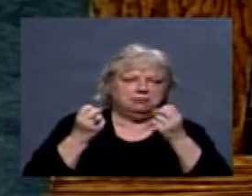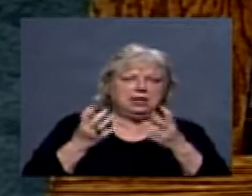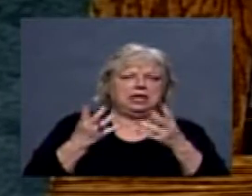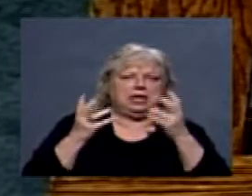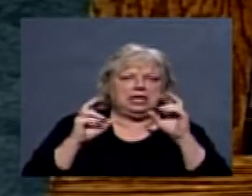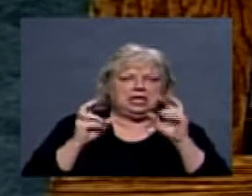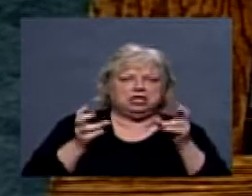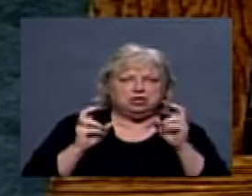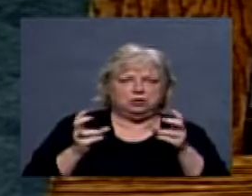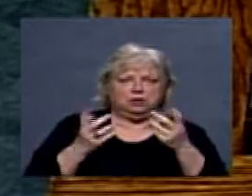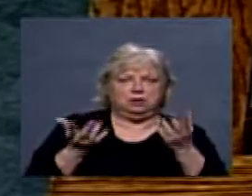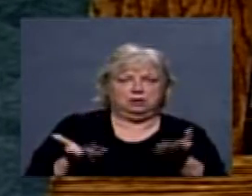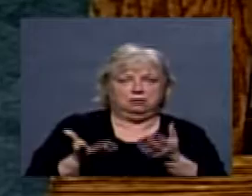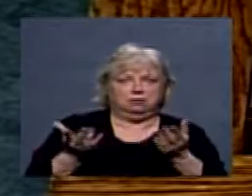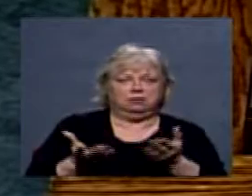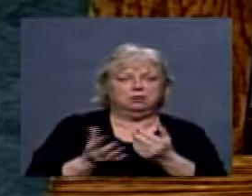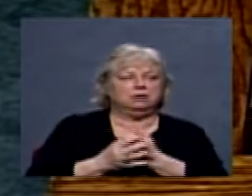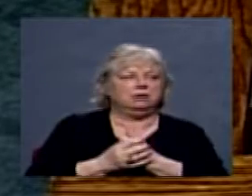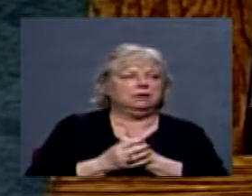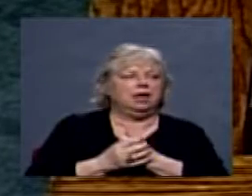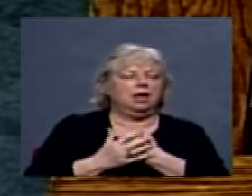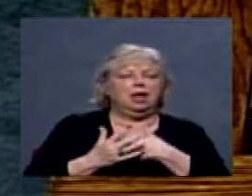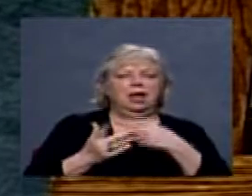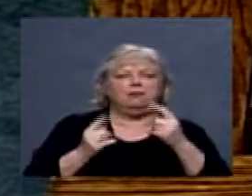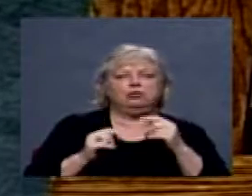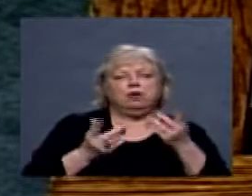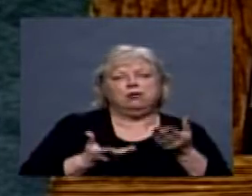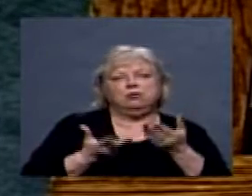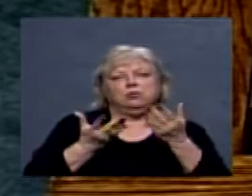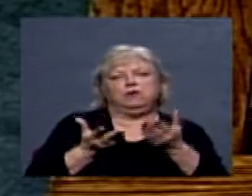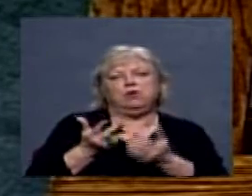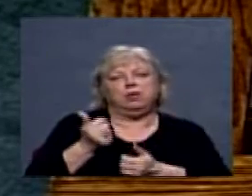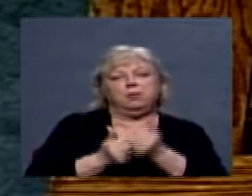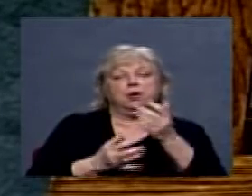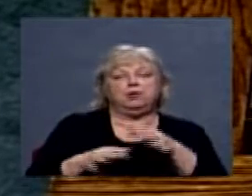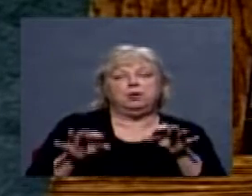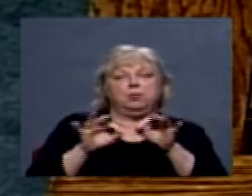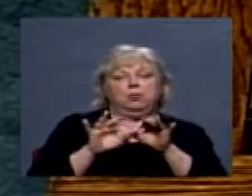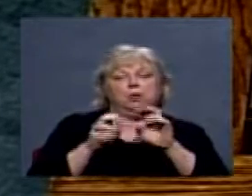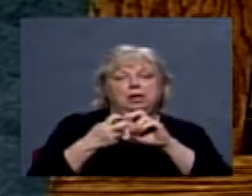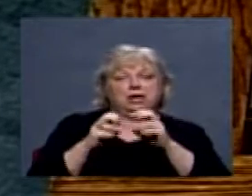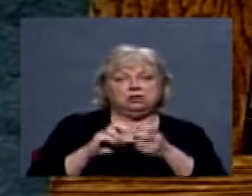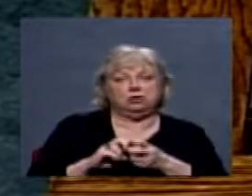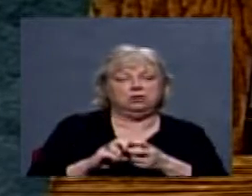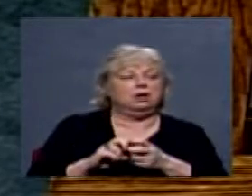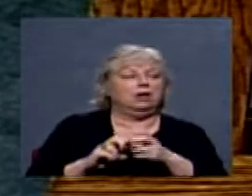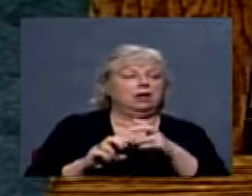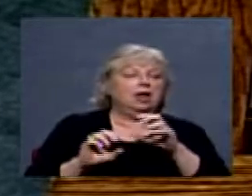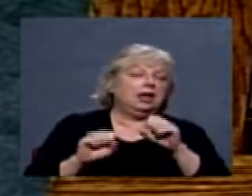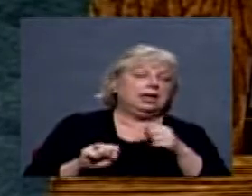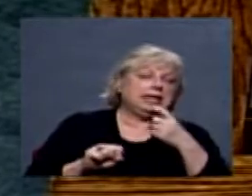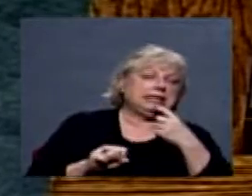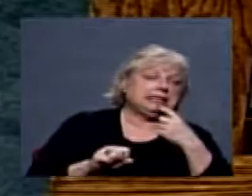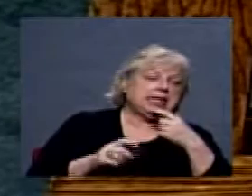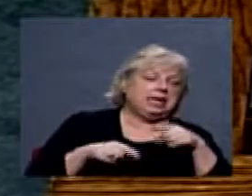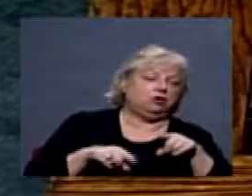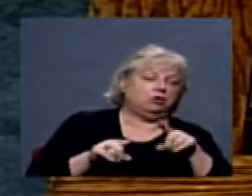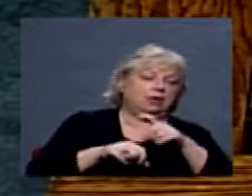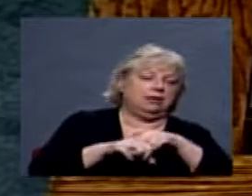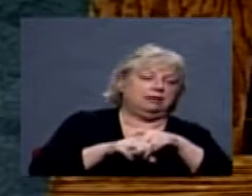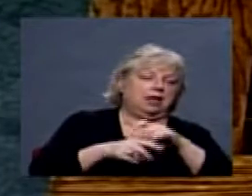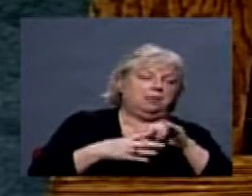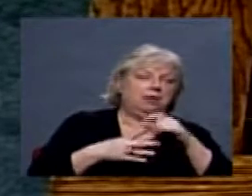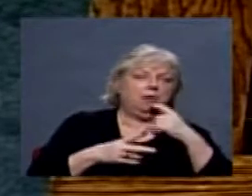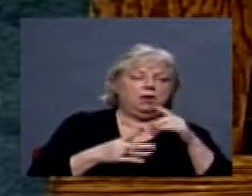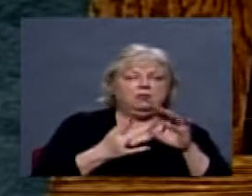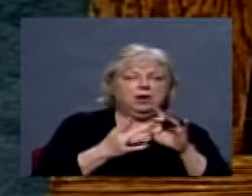issues here, but I have tried to bring forth the most important one. I can say that in the time that we've had on social